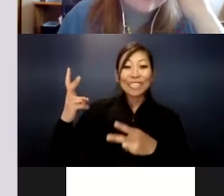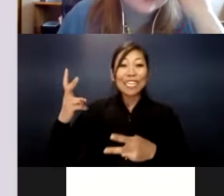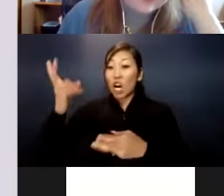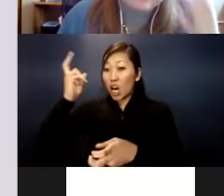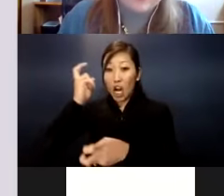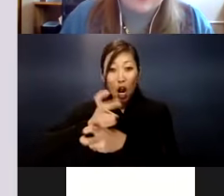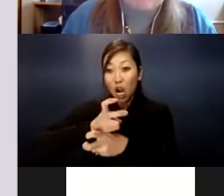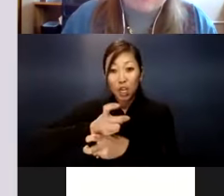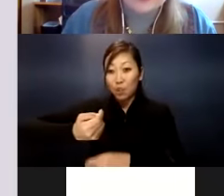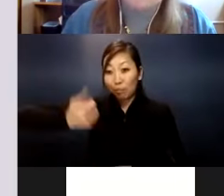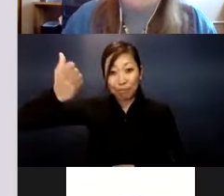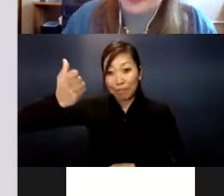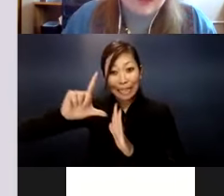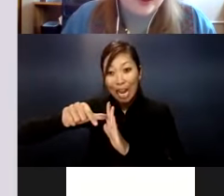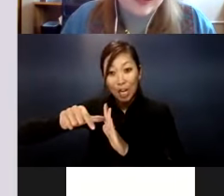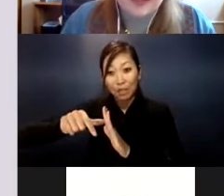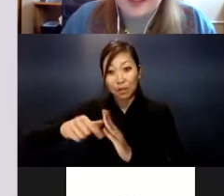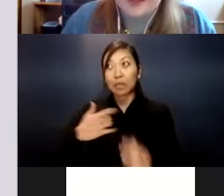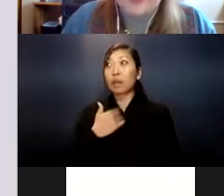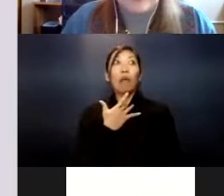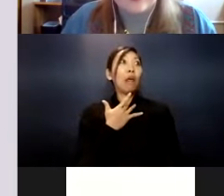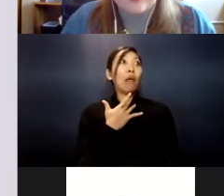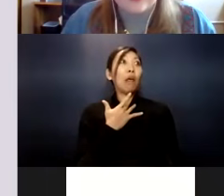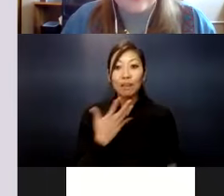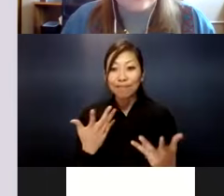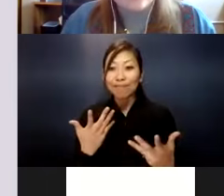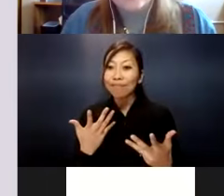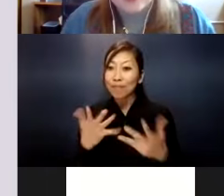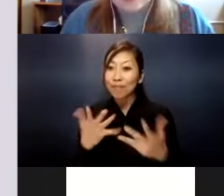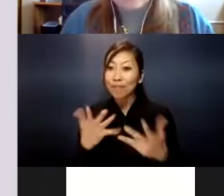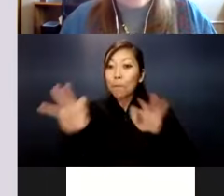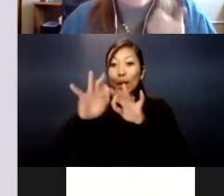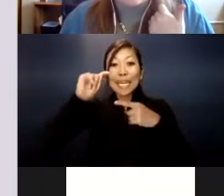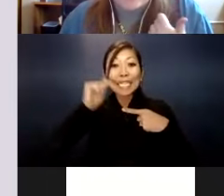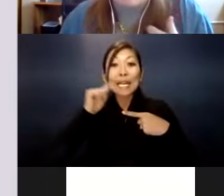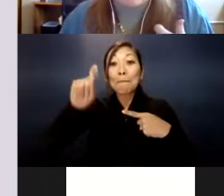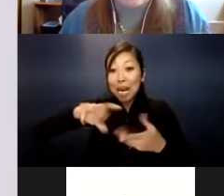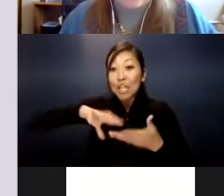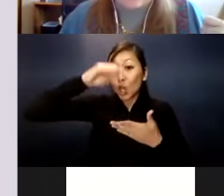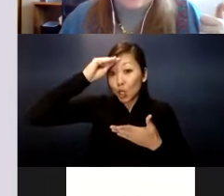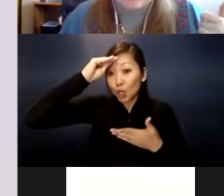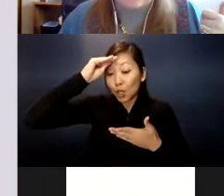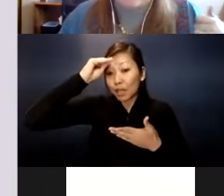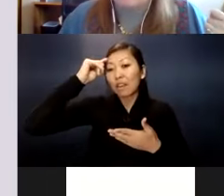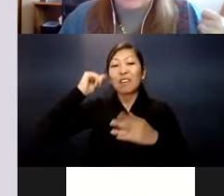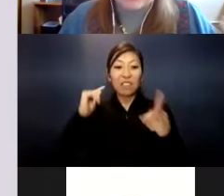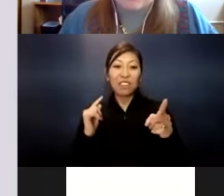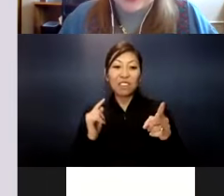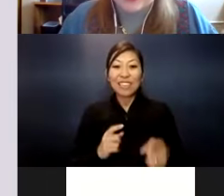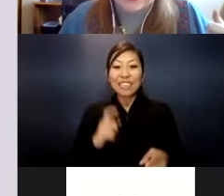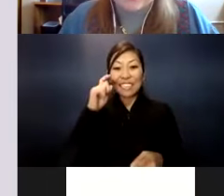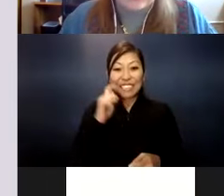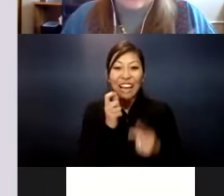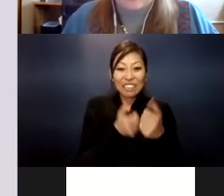Seriously. So it is really important that they understand, they don't have to do that stuff. If they're